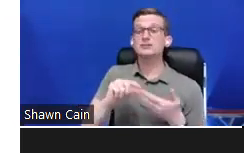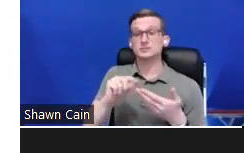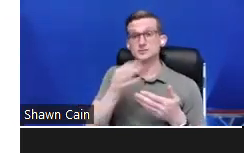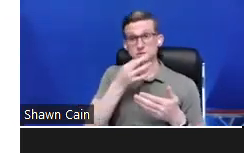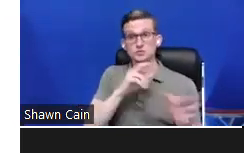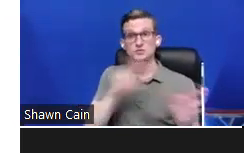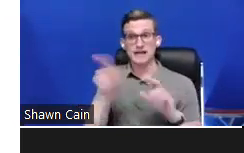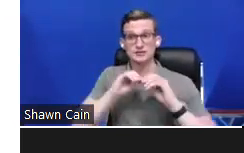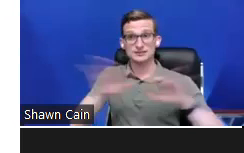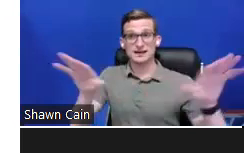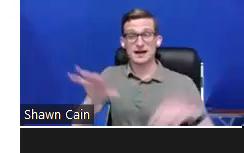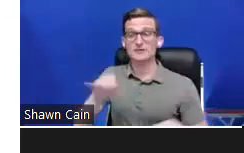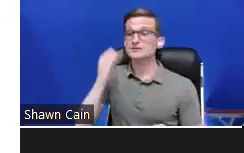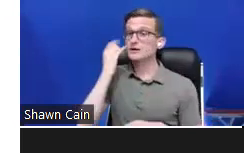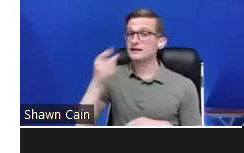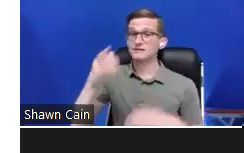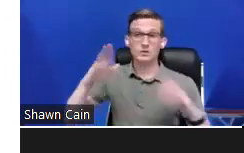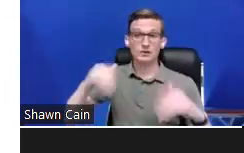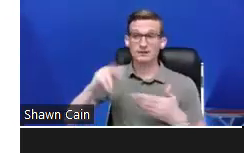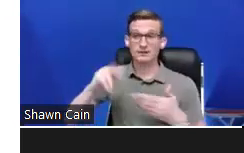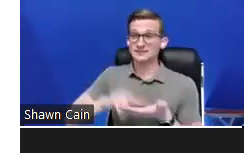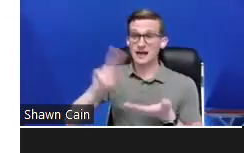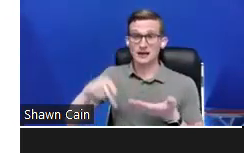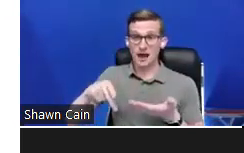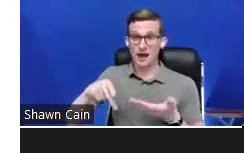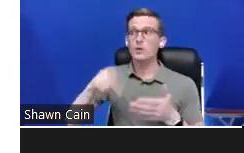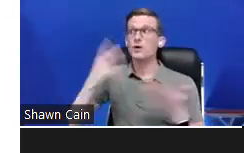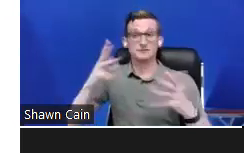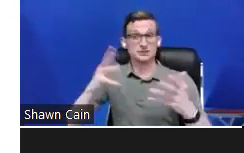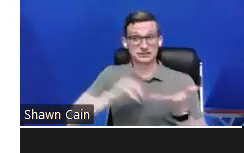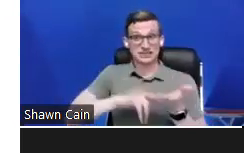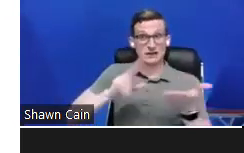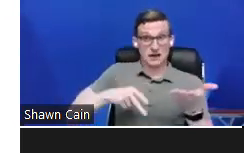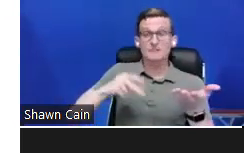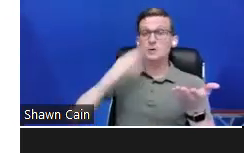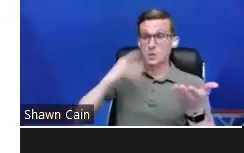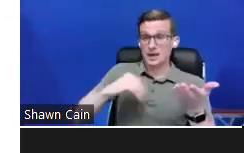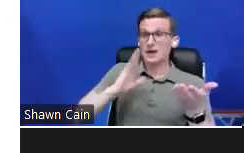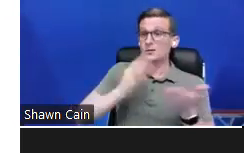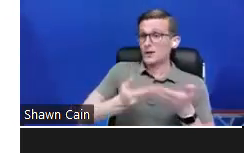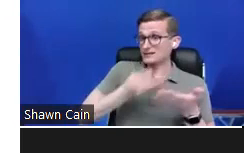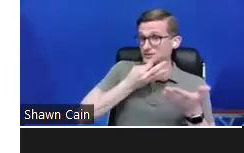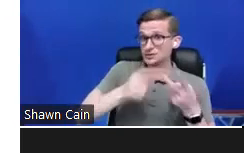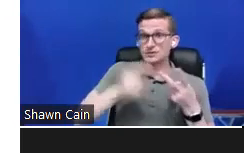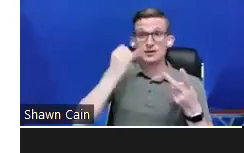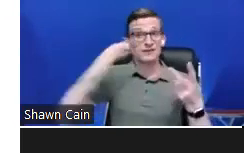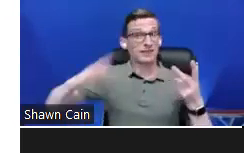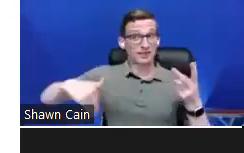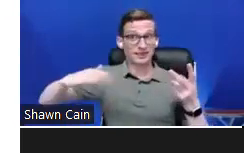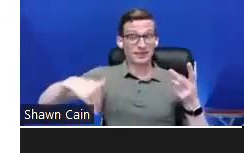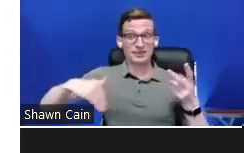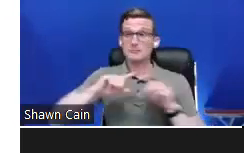up, please know that you can expect that shortly. And if you are not signed up, but you are interested, you can sign